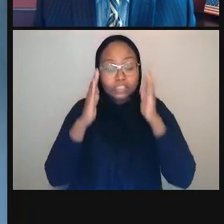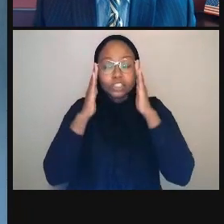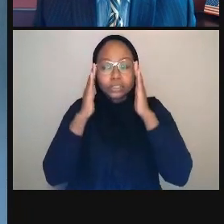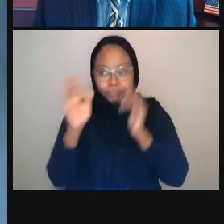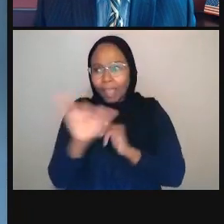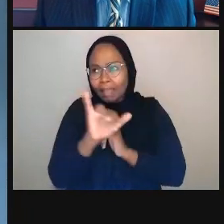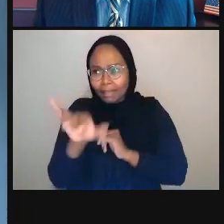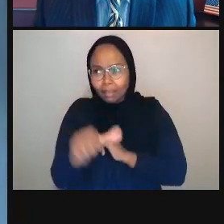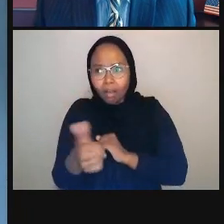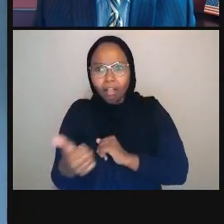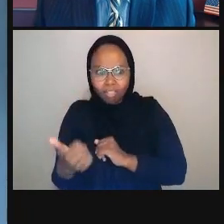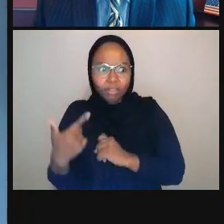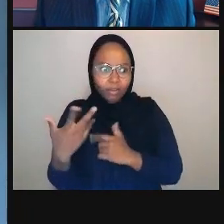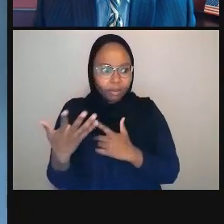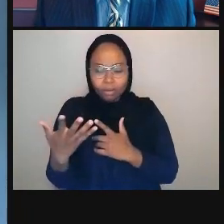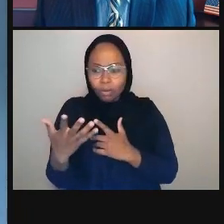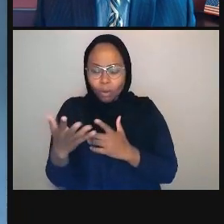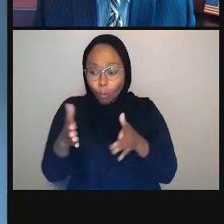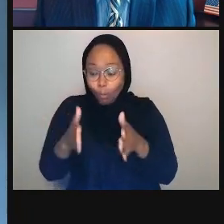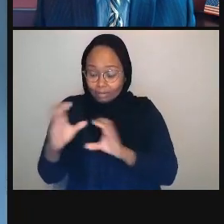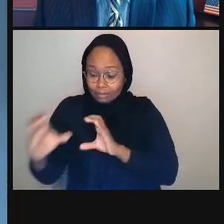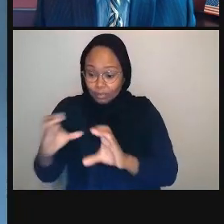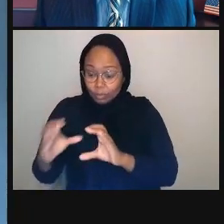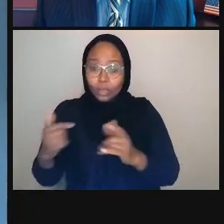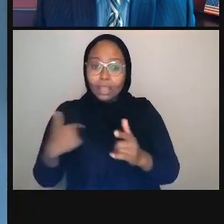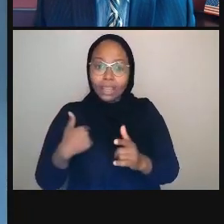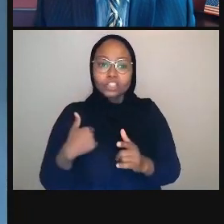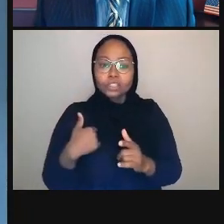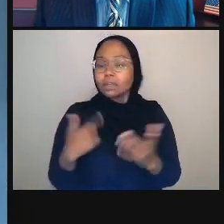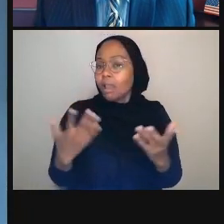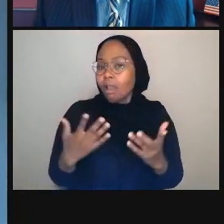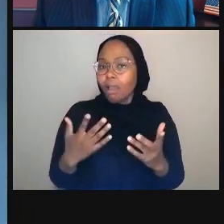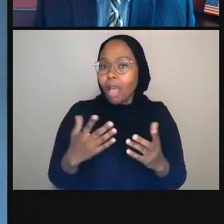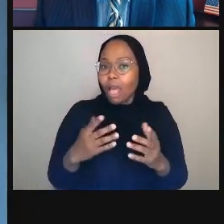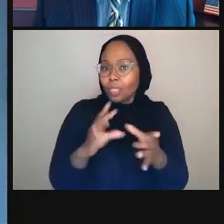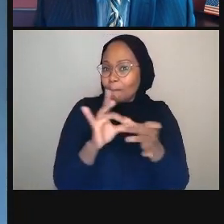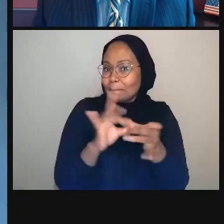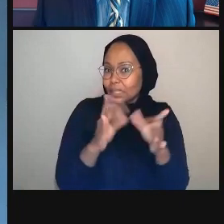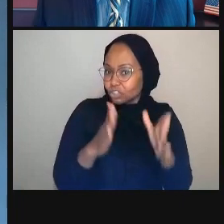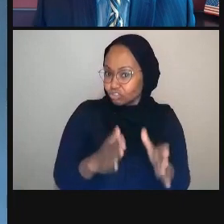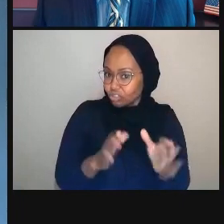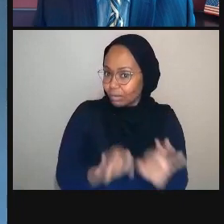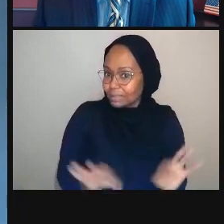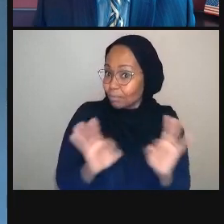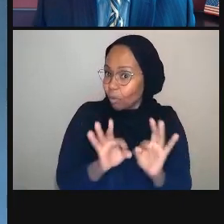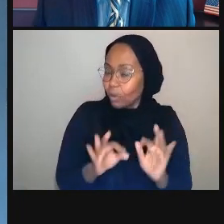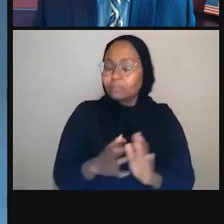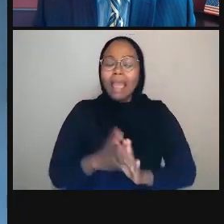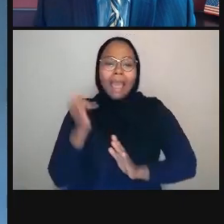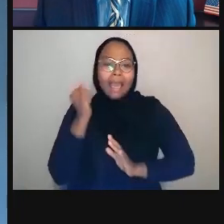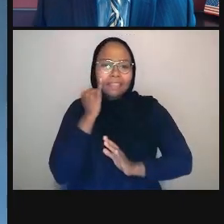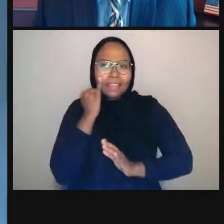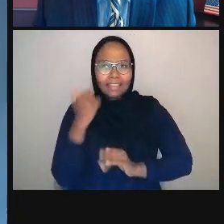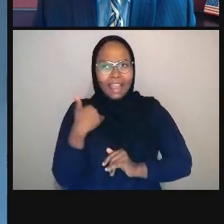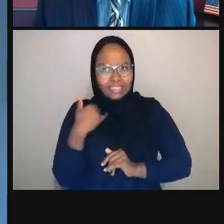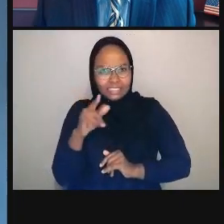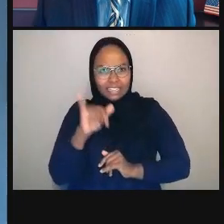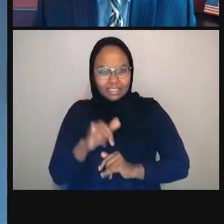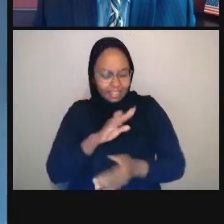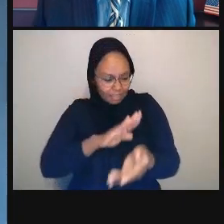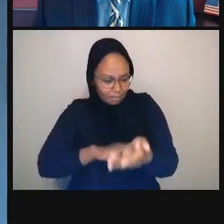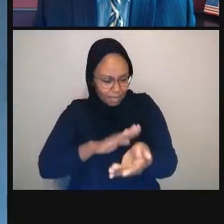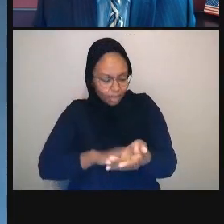any other sphere that we're in, the messengers matter. So I think that the idea of the medical community partnering with the faith